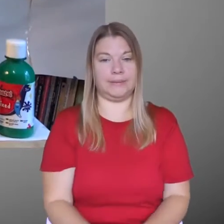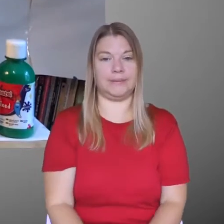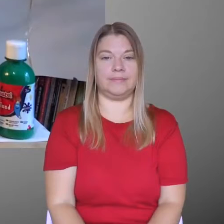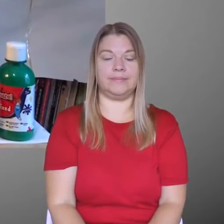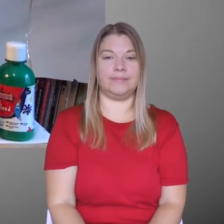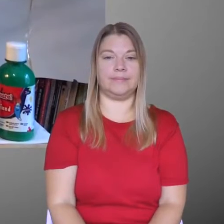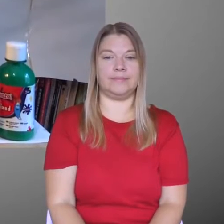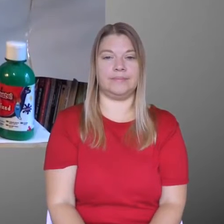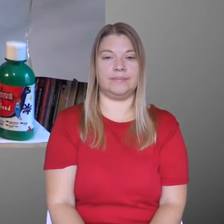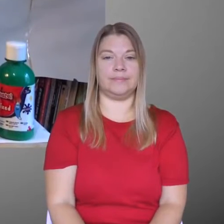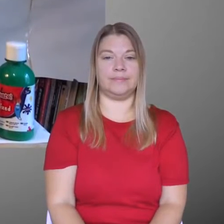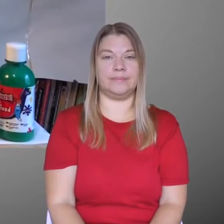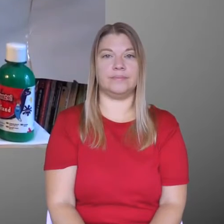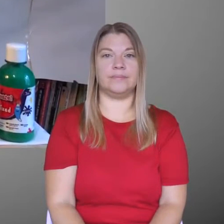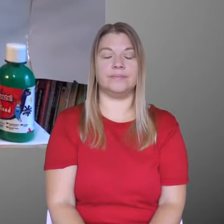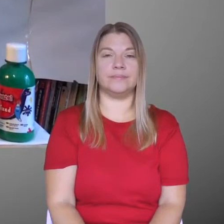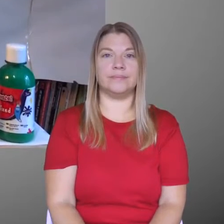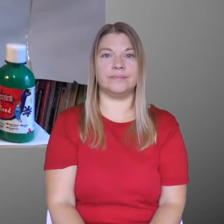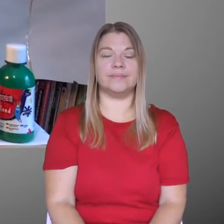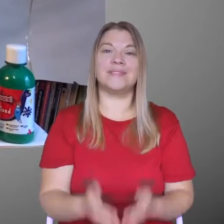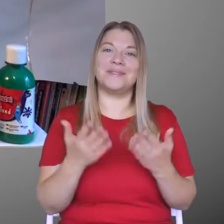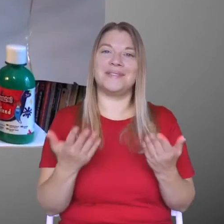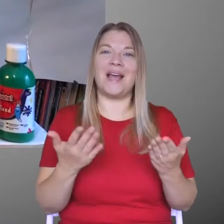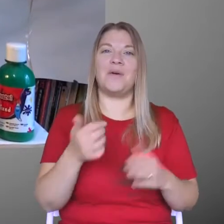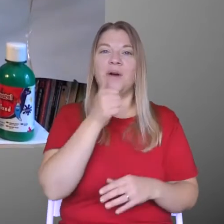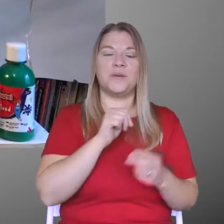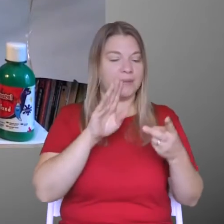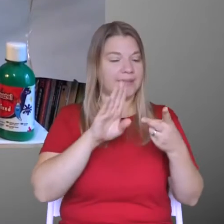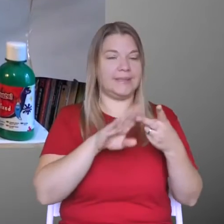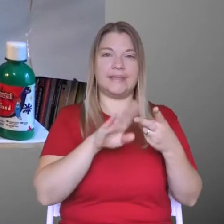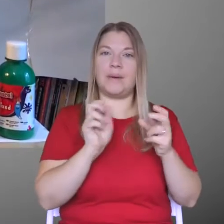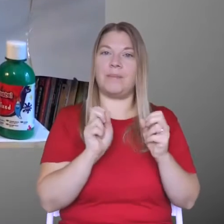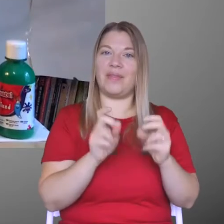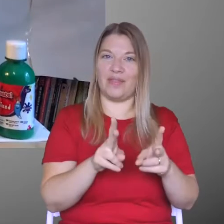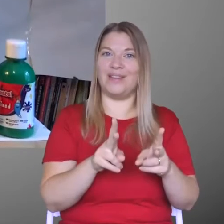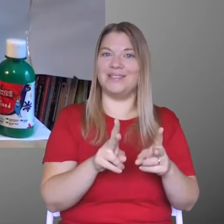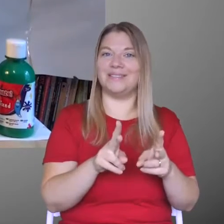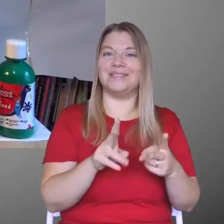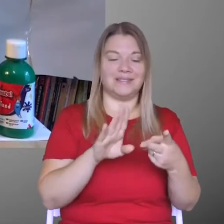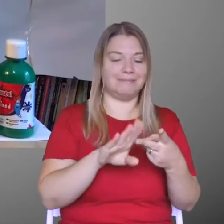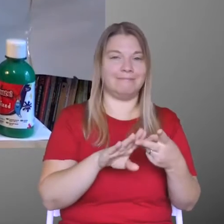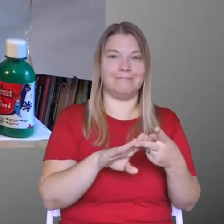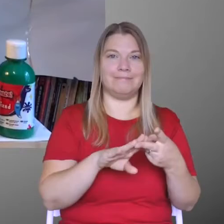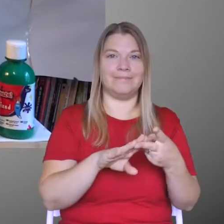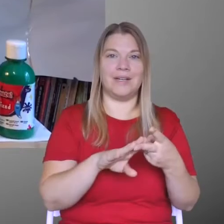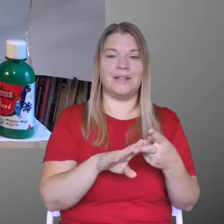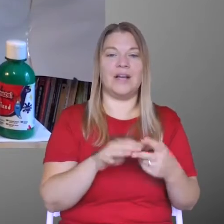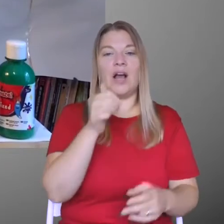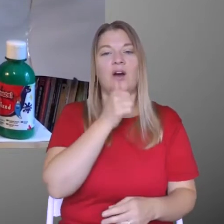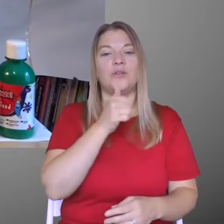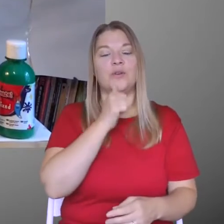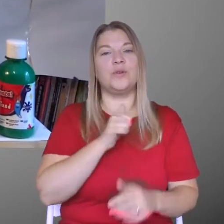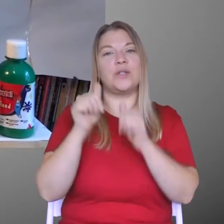So now I'm going to demonstrate the second method of our workshop today. We're going to be using the watered